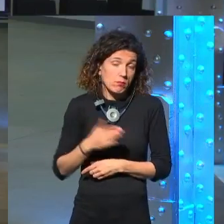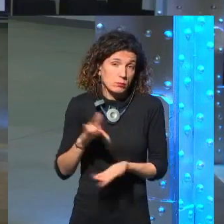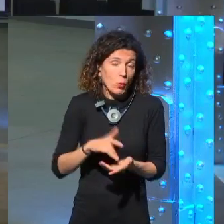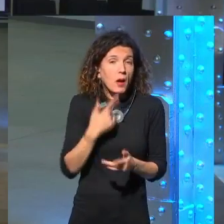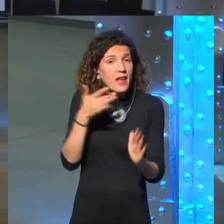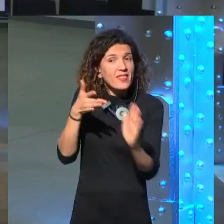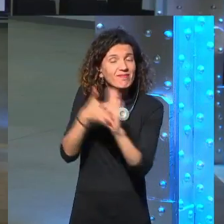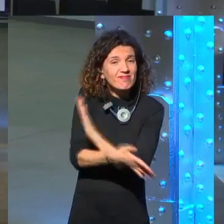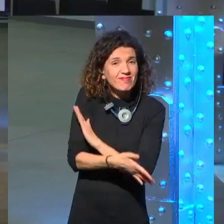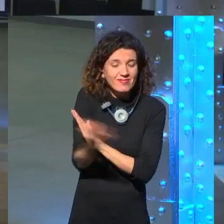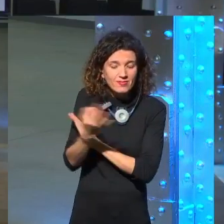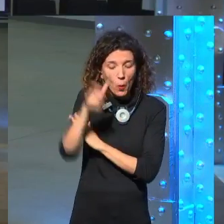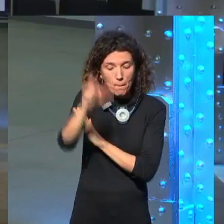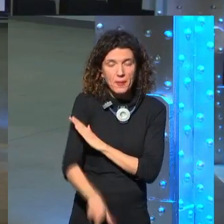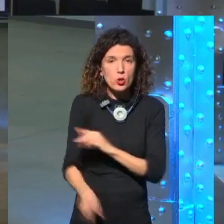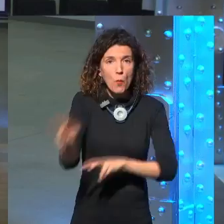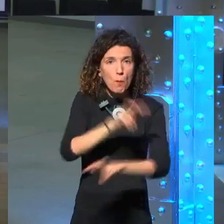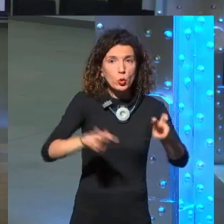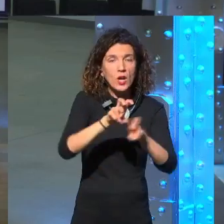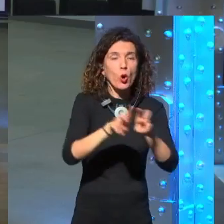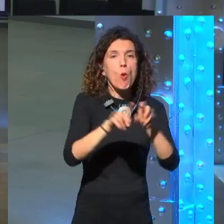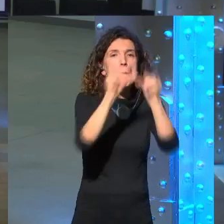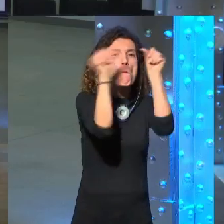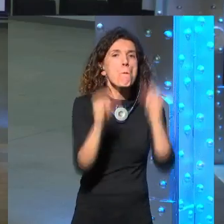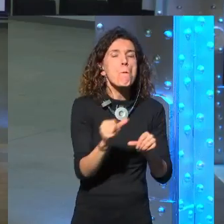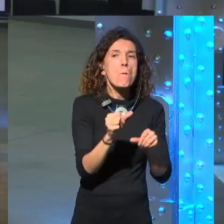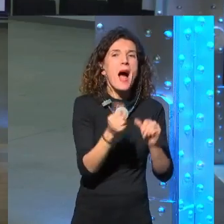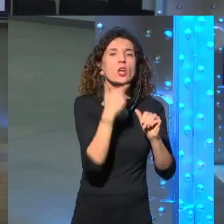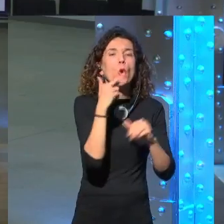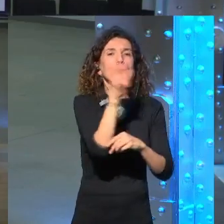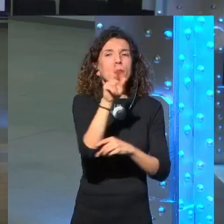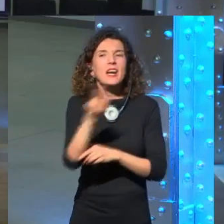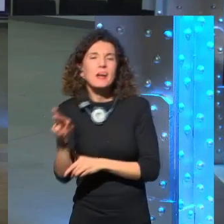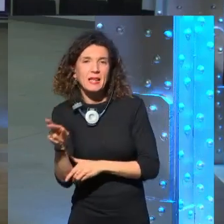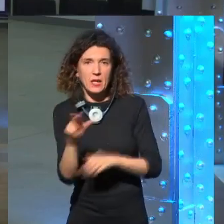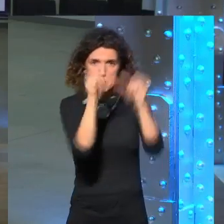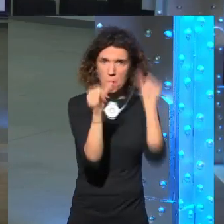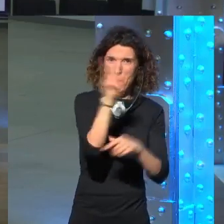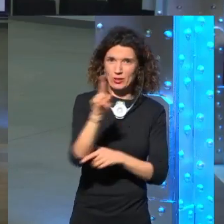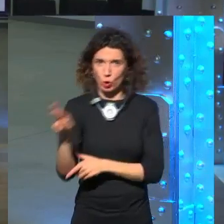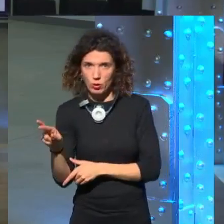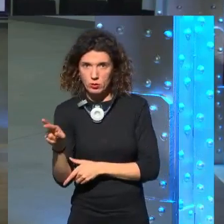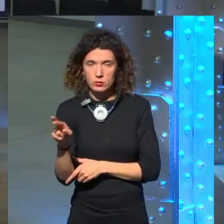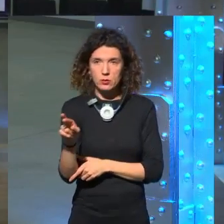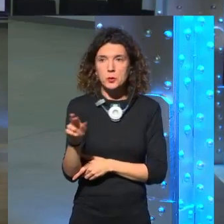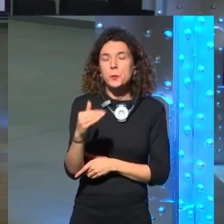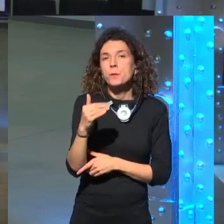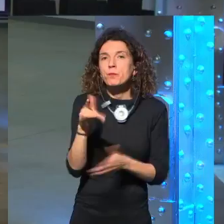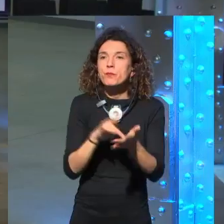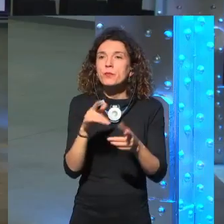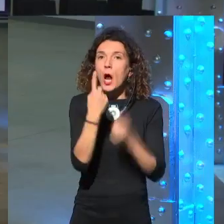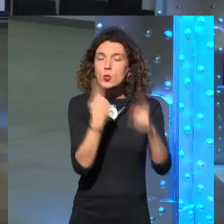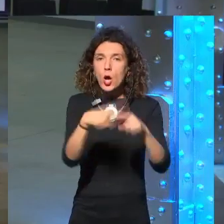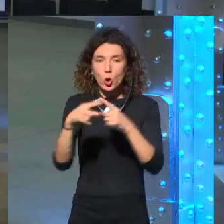a pattern searcher. That's what mathematicians do. We try to look for patterns in things that have happened